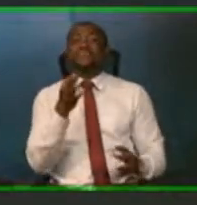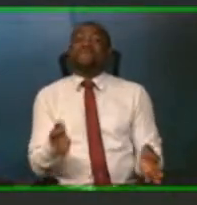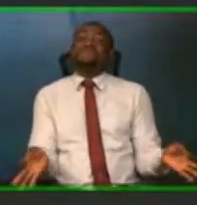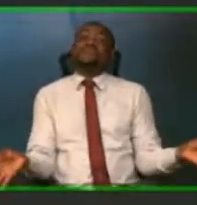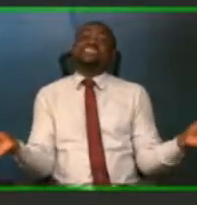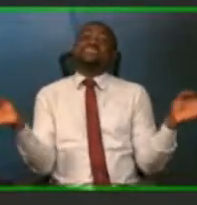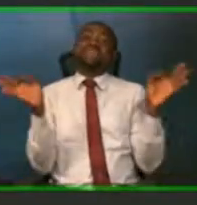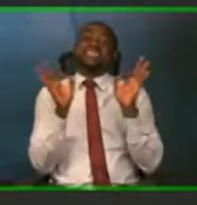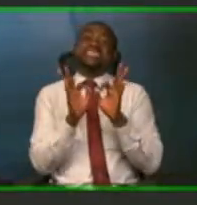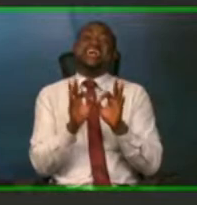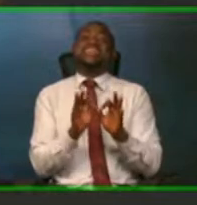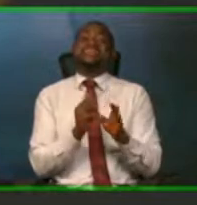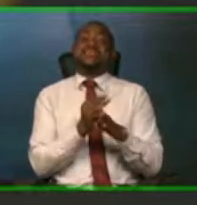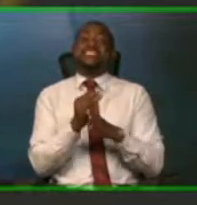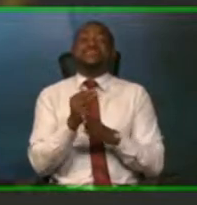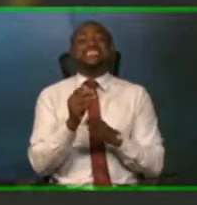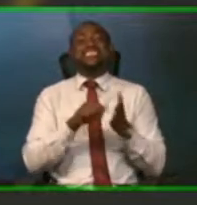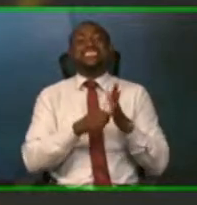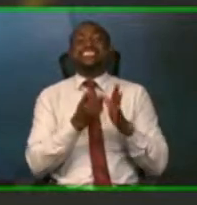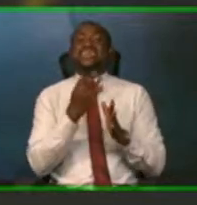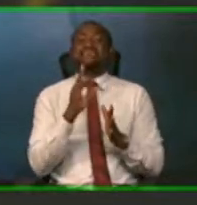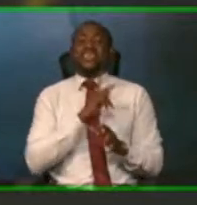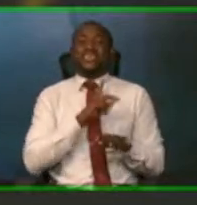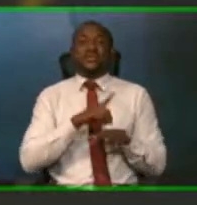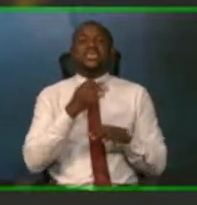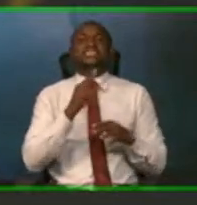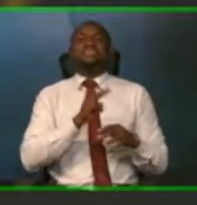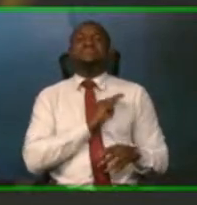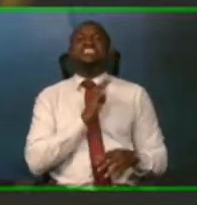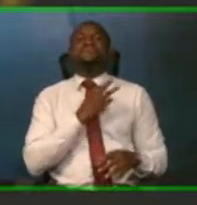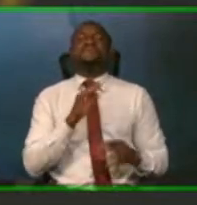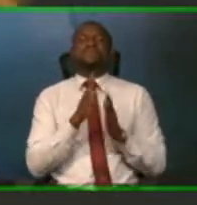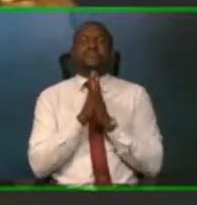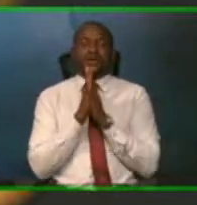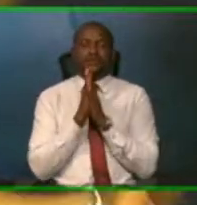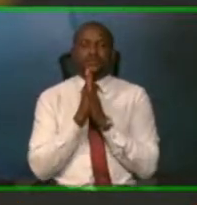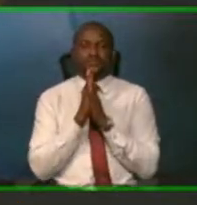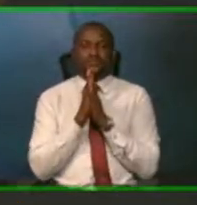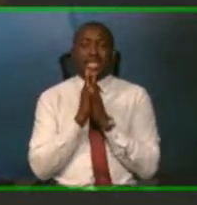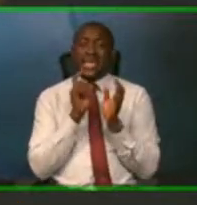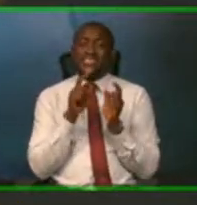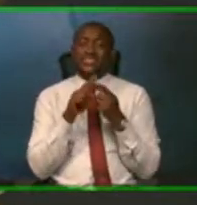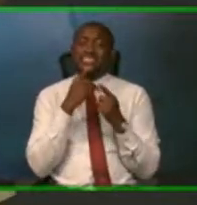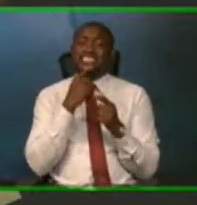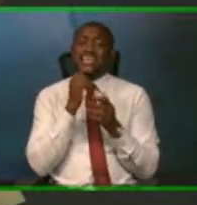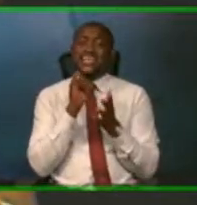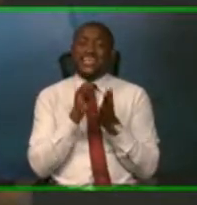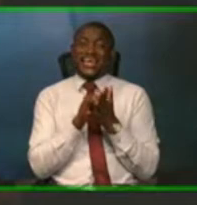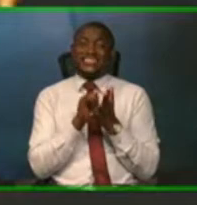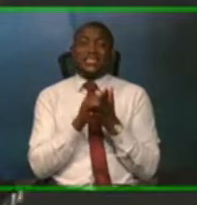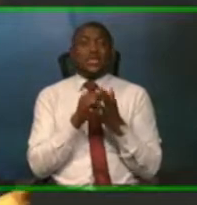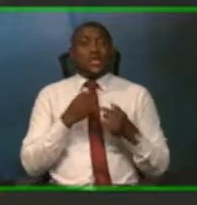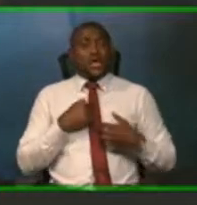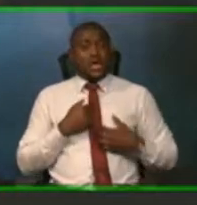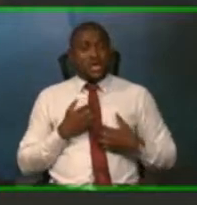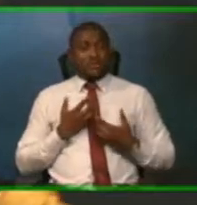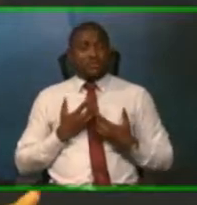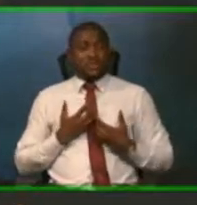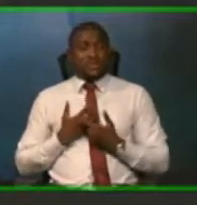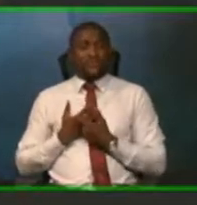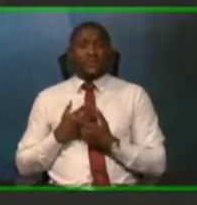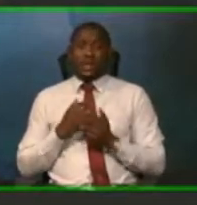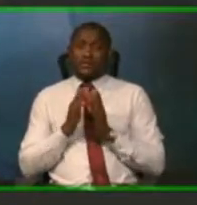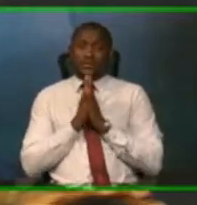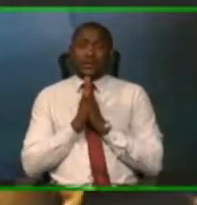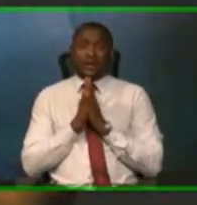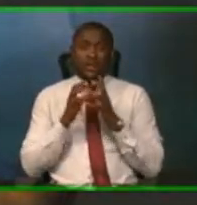fundamental major keys of the kingdom is the ministry of prayer. I needed to say that I'm a man of prayer, so you know